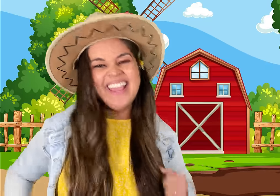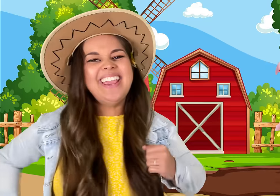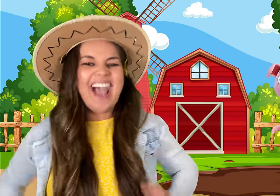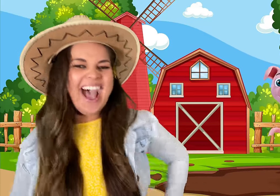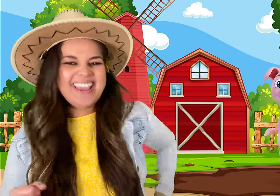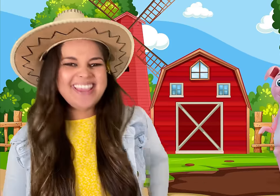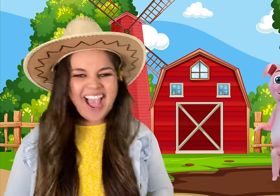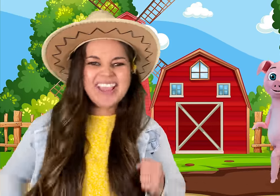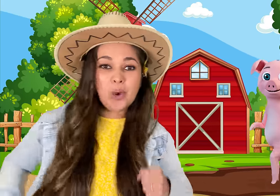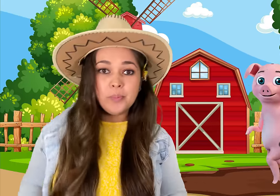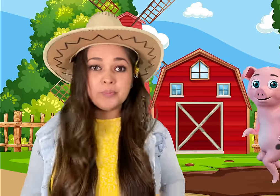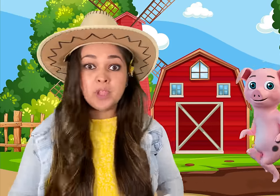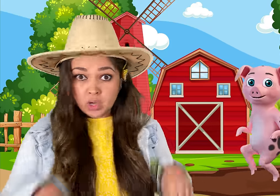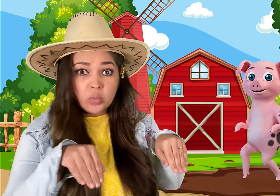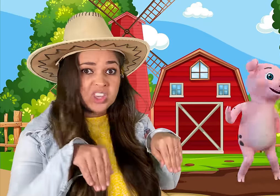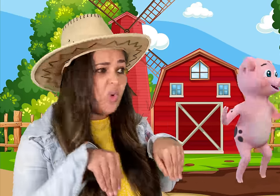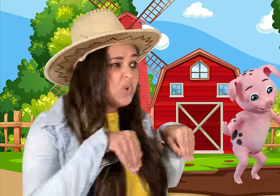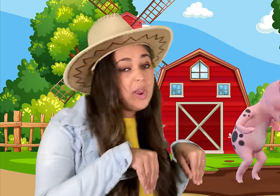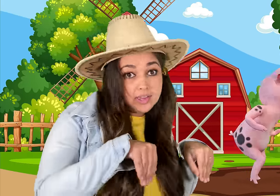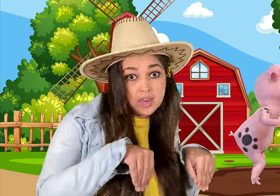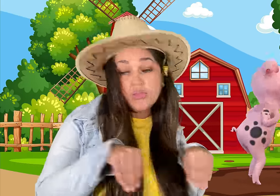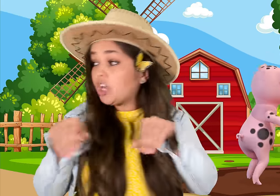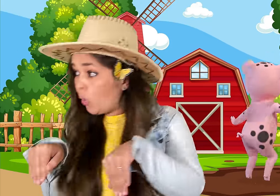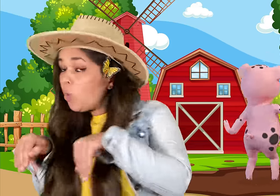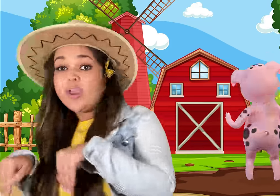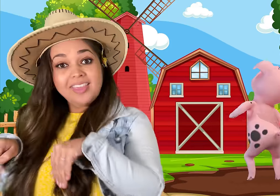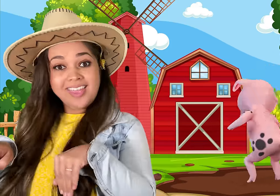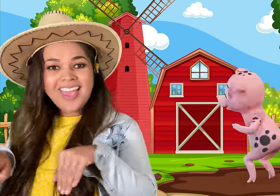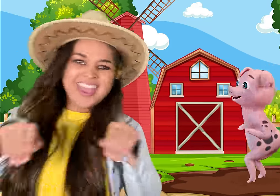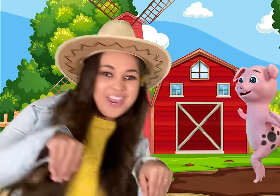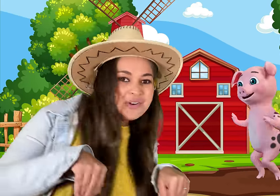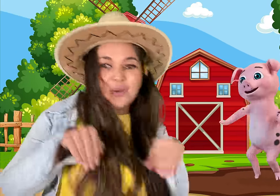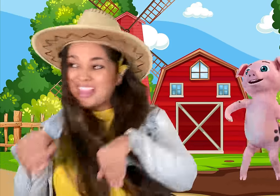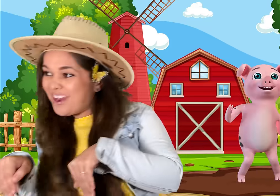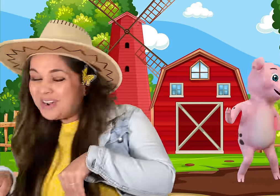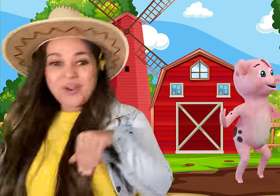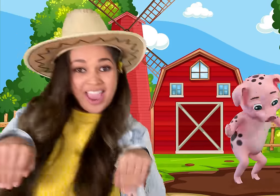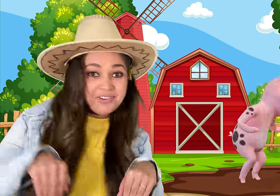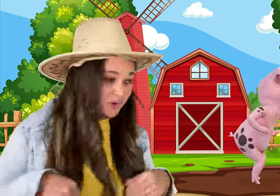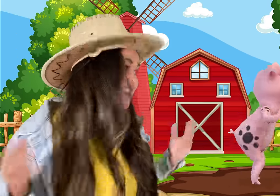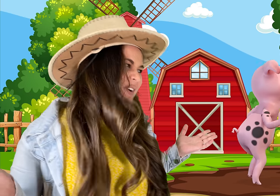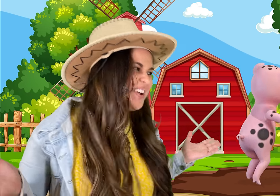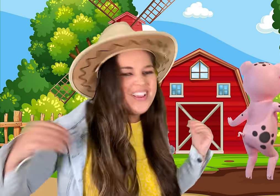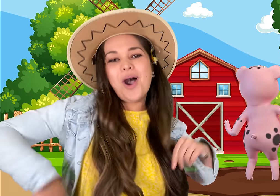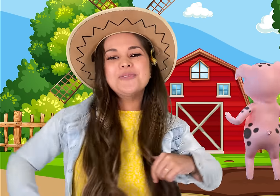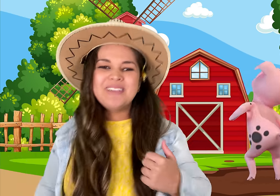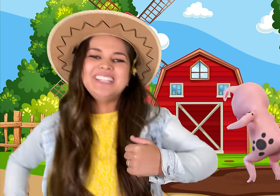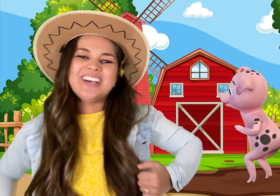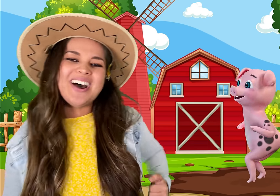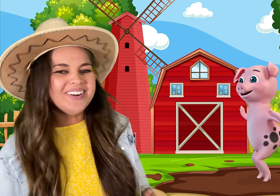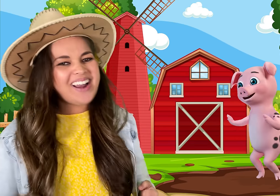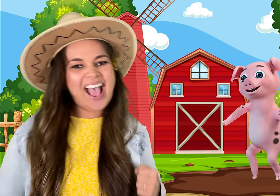pig, E-I-E-I-O. With an oink oink here and an oink oink there, here an oink, there an oink, everywhere an oink oink.